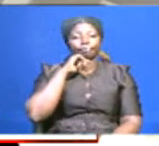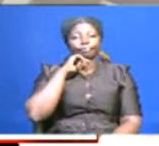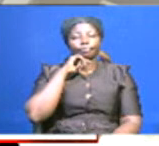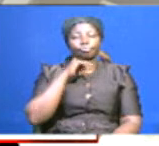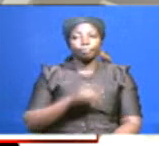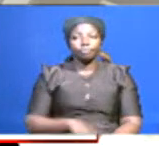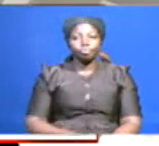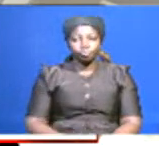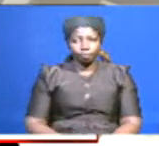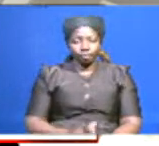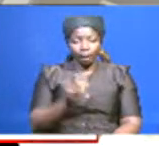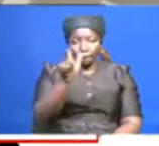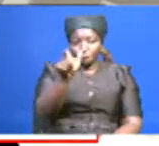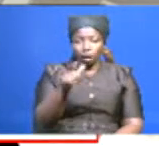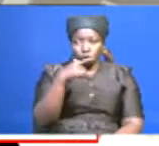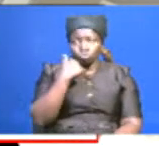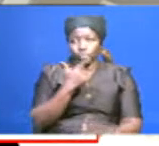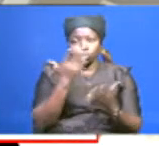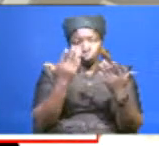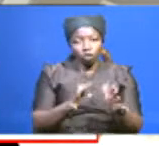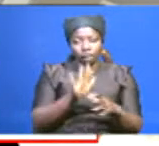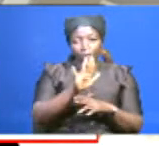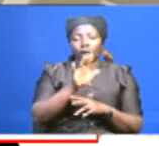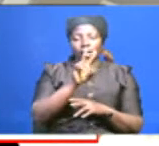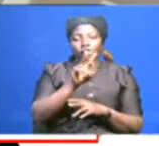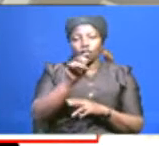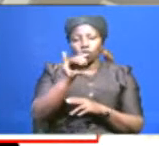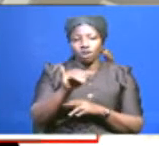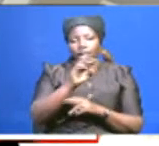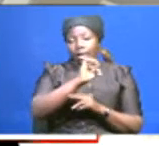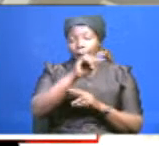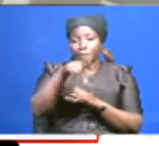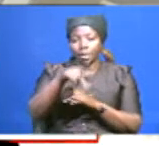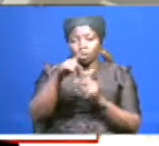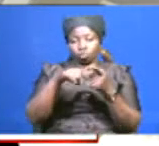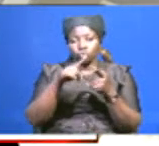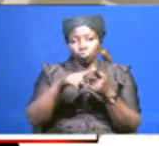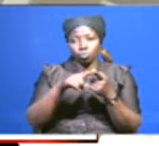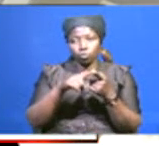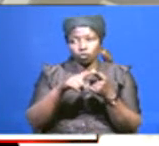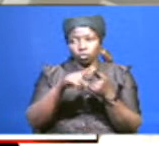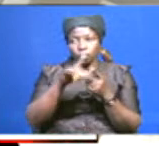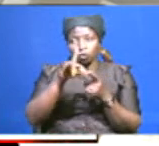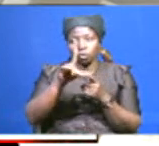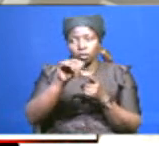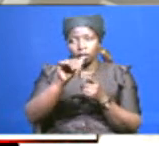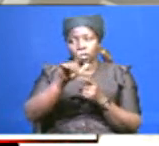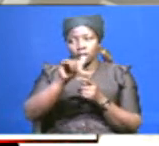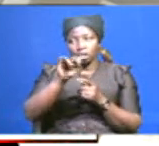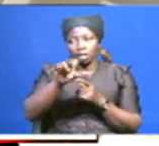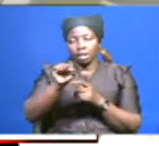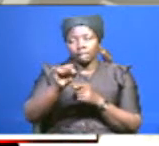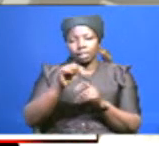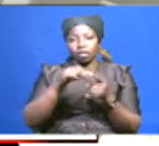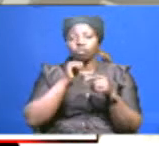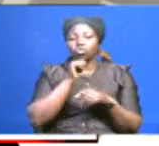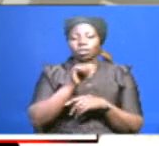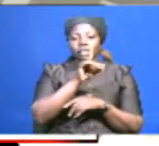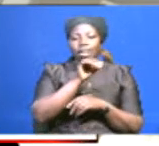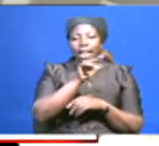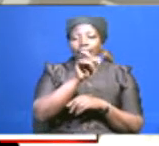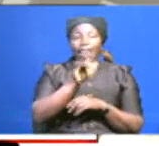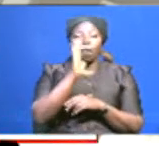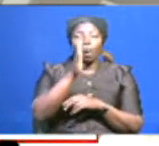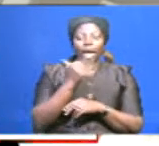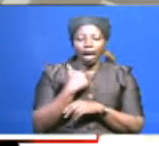who lost his Voi parliamentary seat to Darius and not Daniel Bella. We're going to take our third break right here